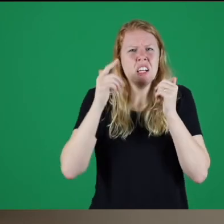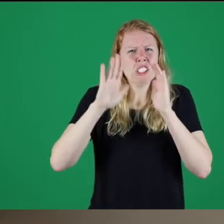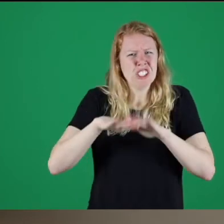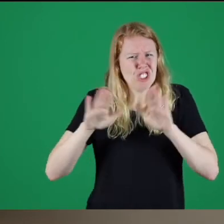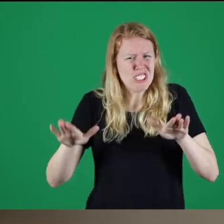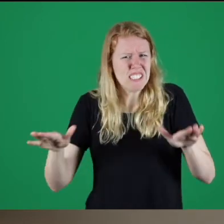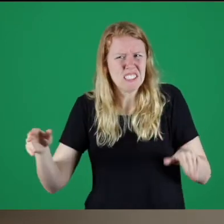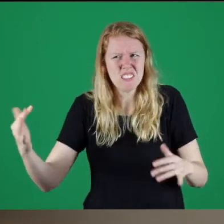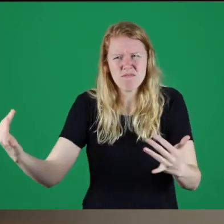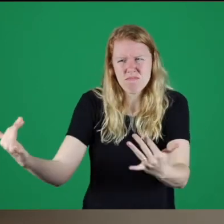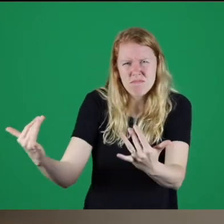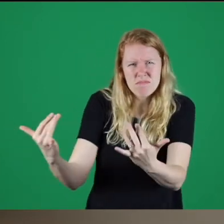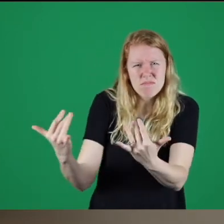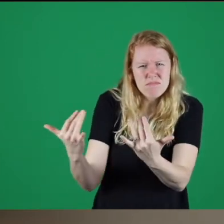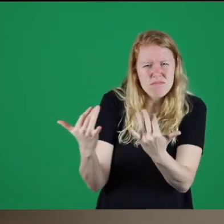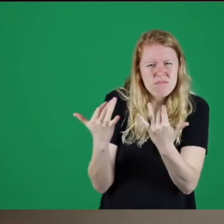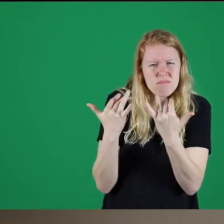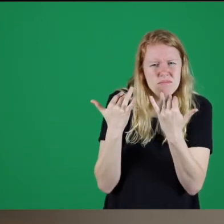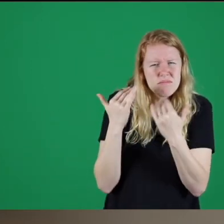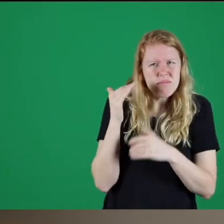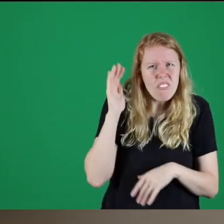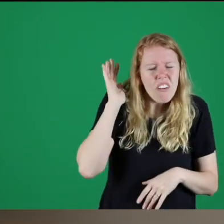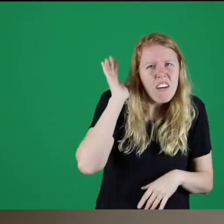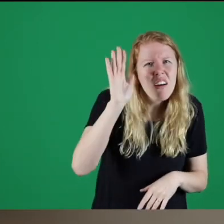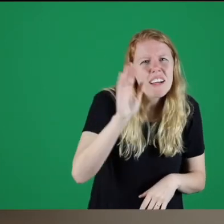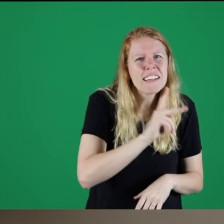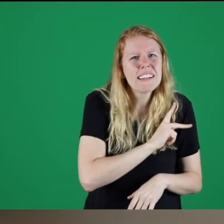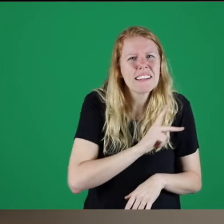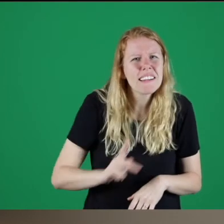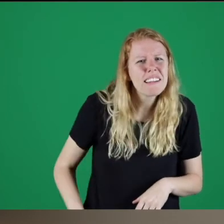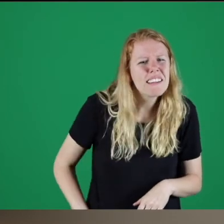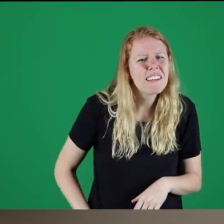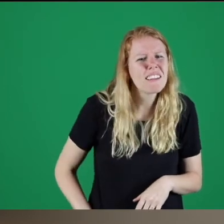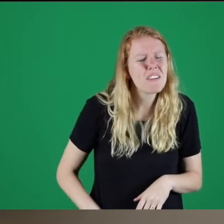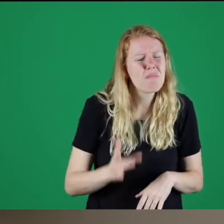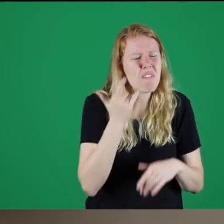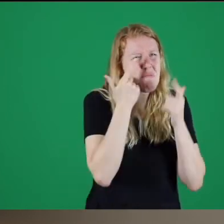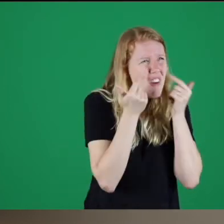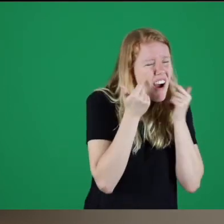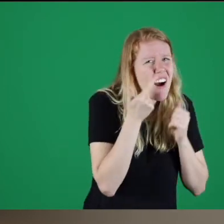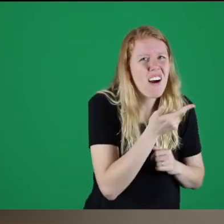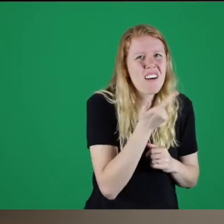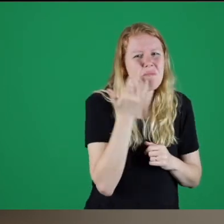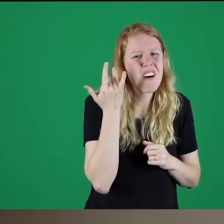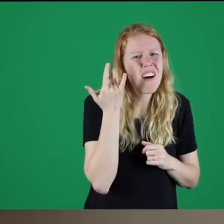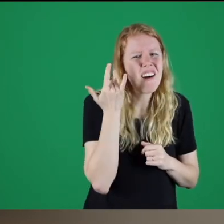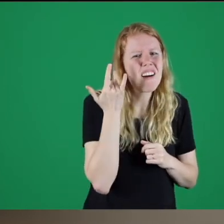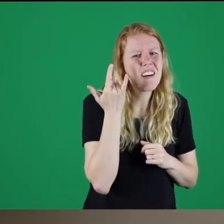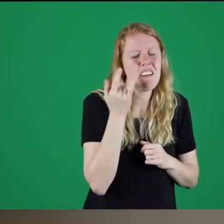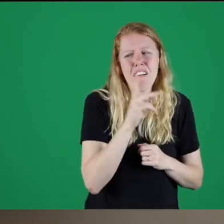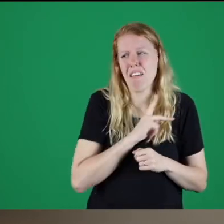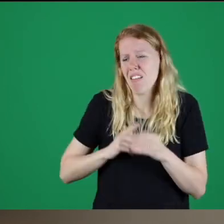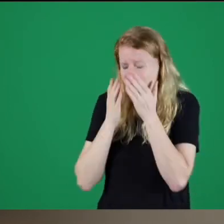children of the village approach him. And the children ask the king, "Why are you crying, our king?"